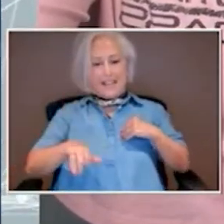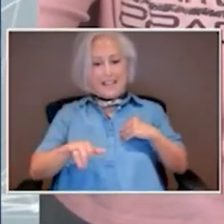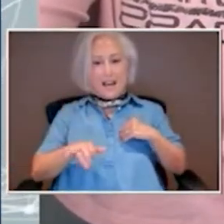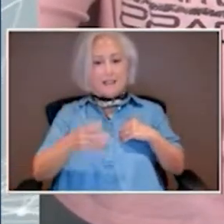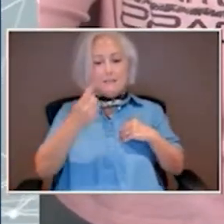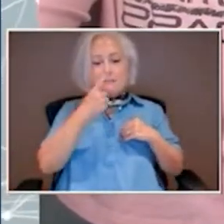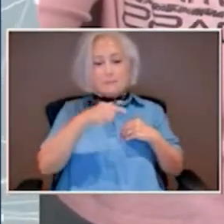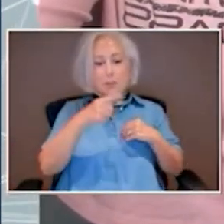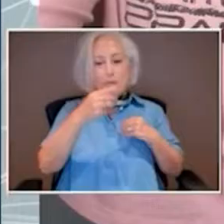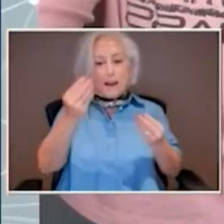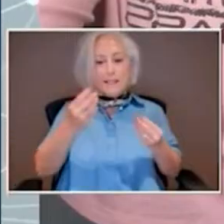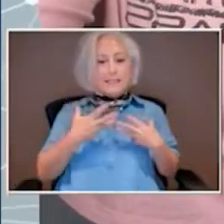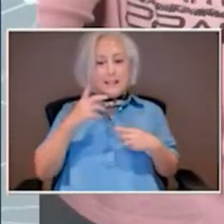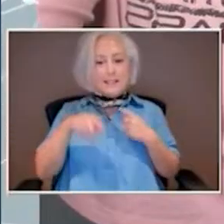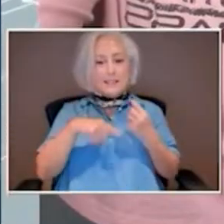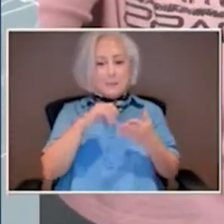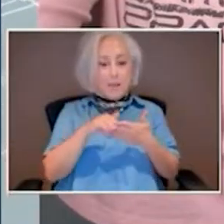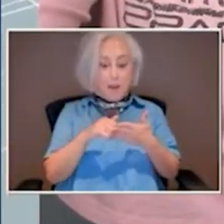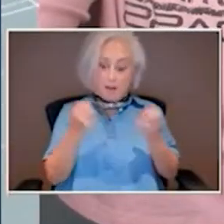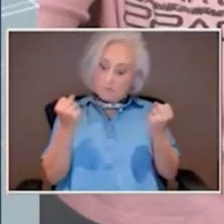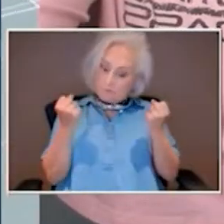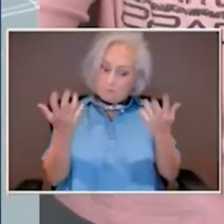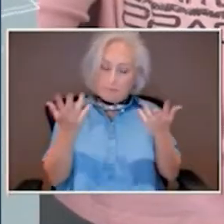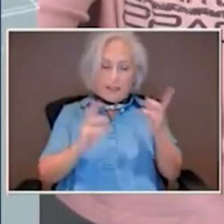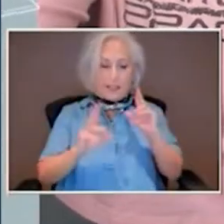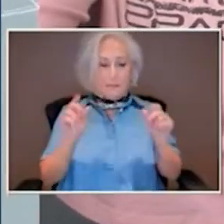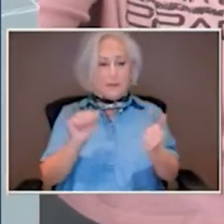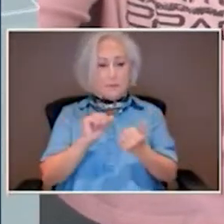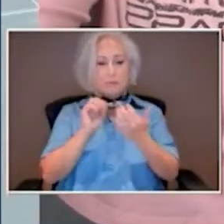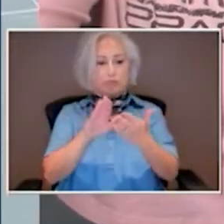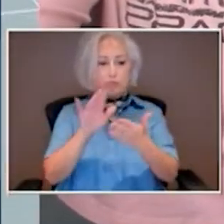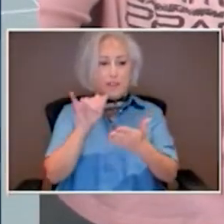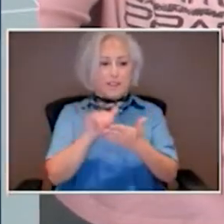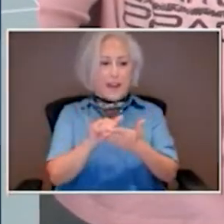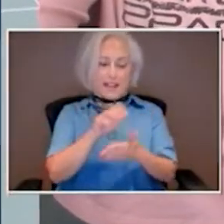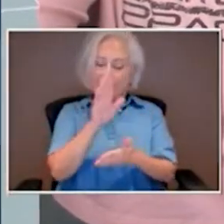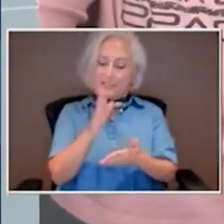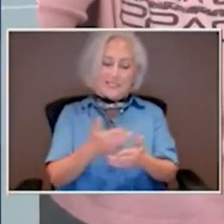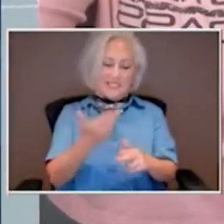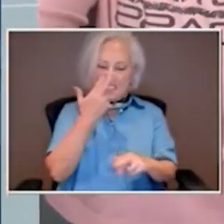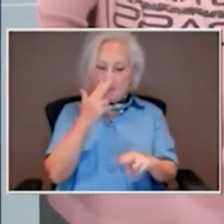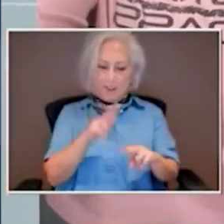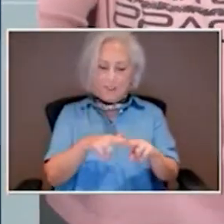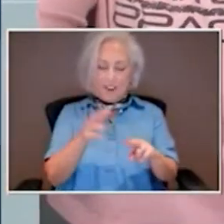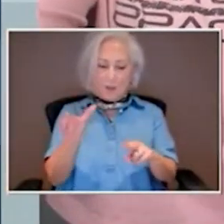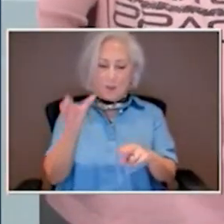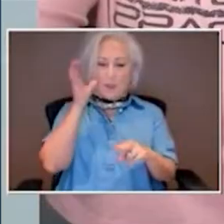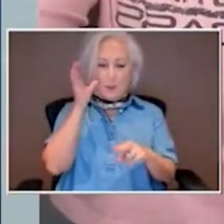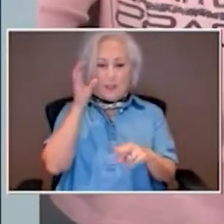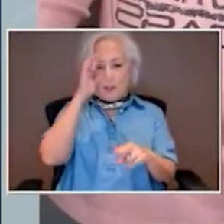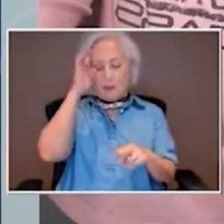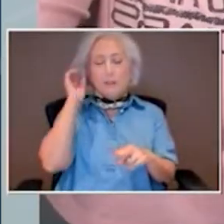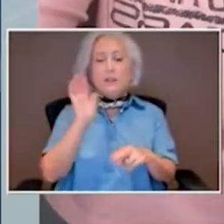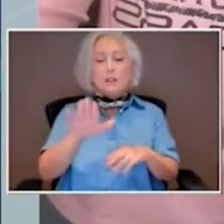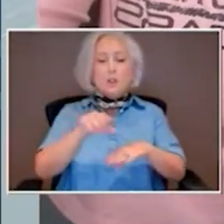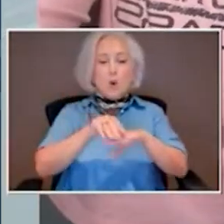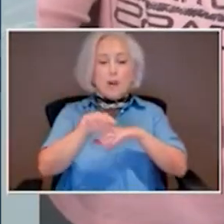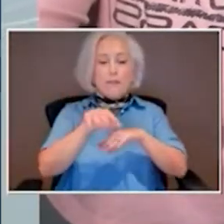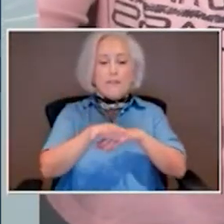because so many people have to face that part of this, and it's never fun when we hear it. But what advice do you have for